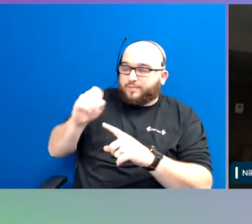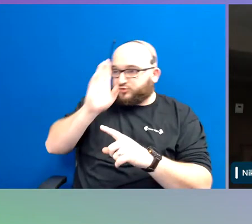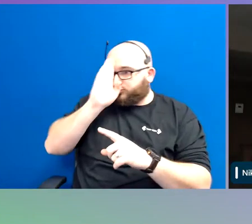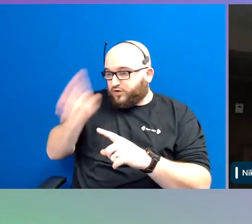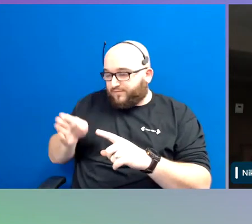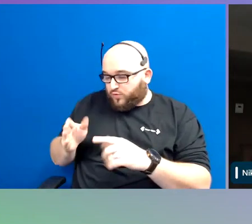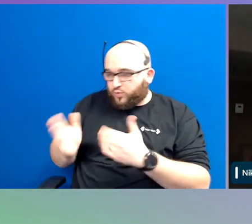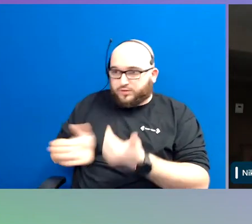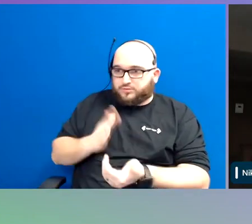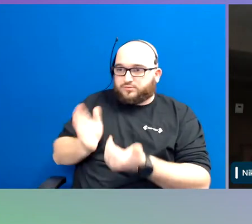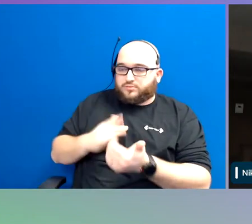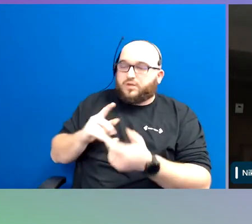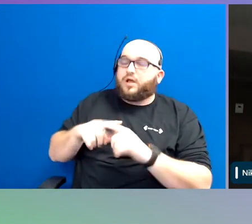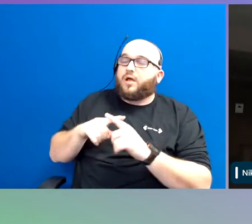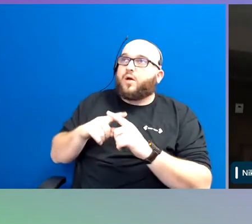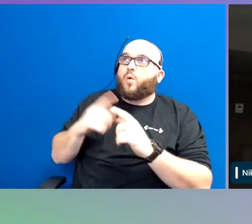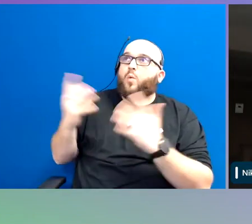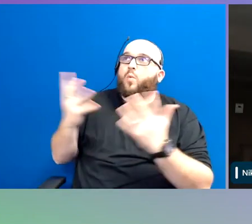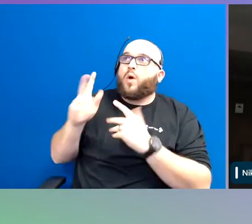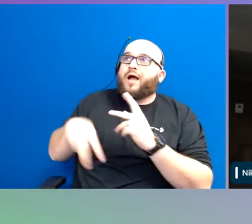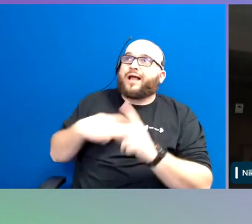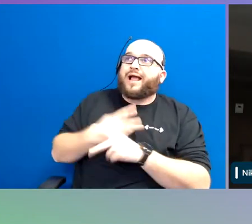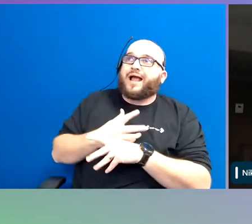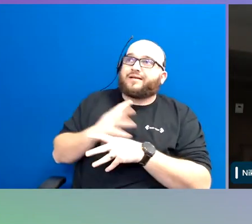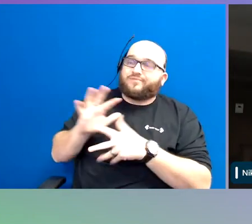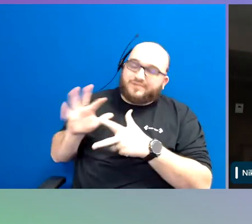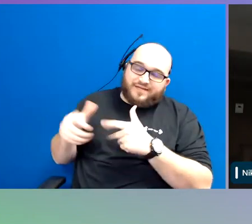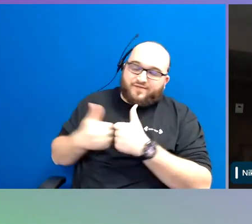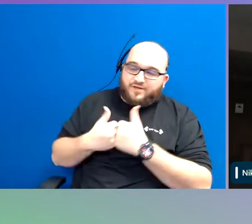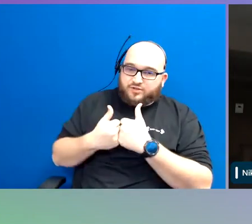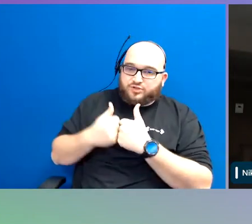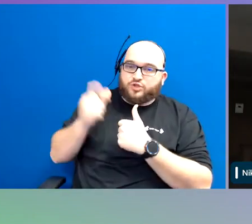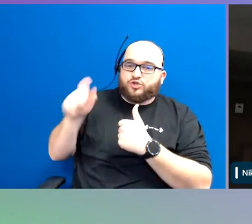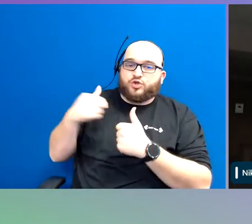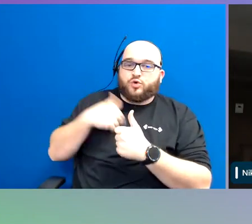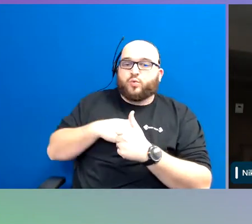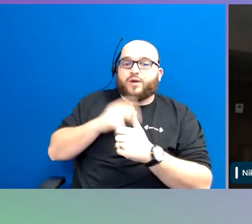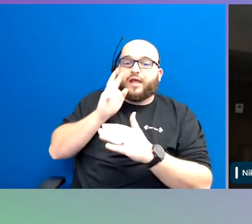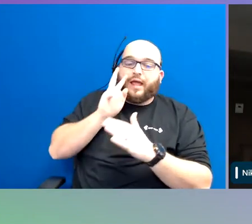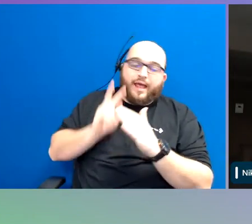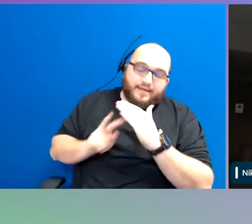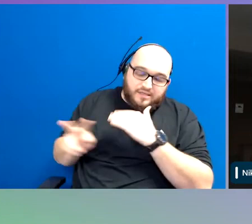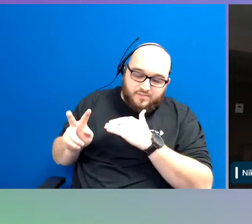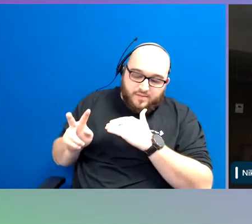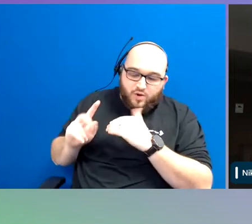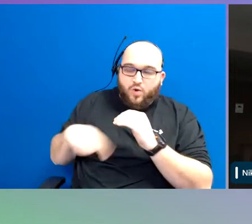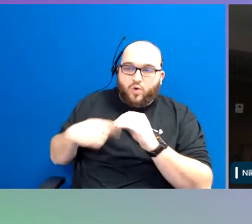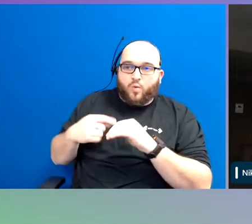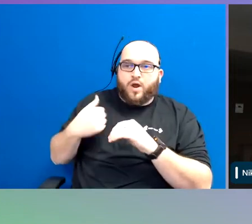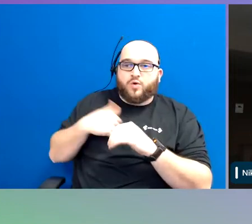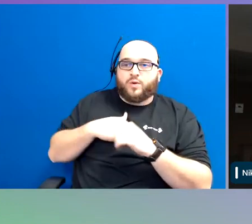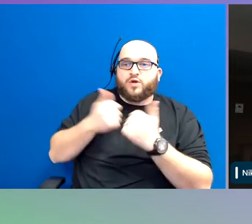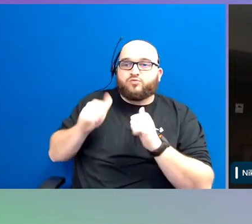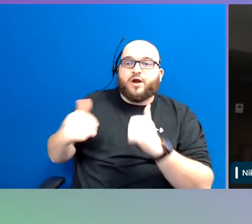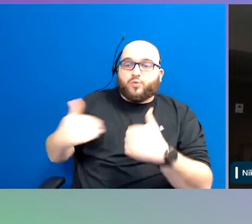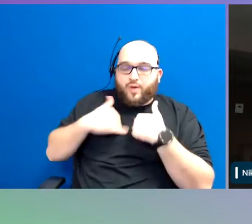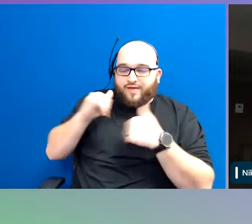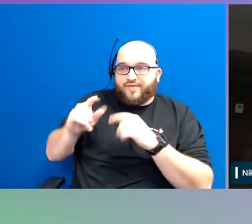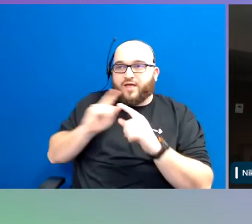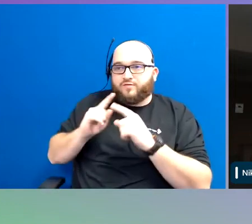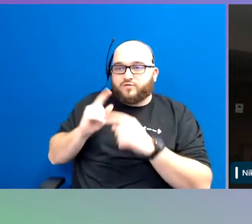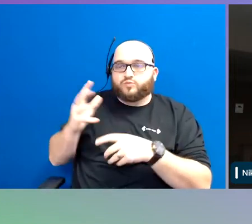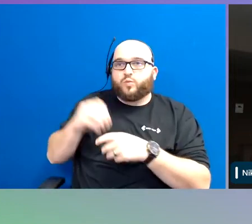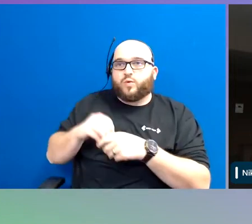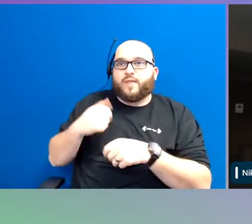of the session. What kind of difficulties should we anticipate when we try to have that conversation in our